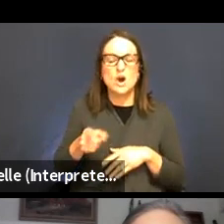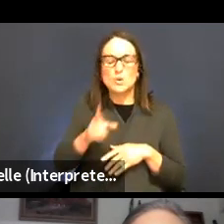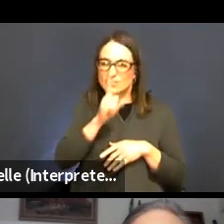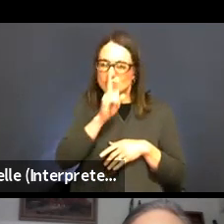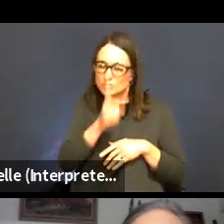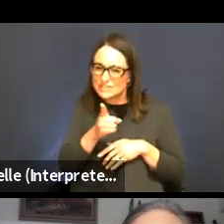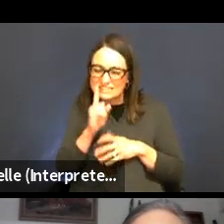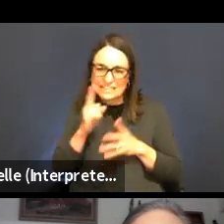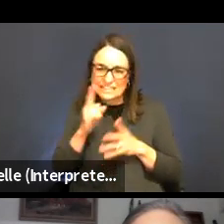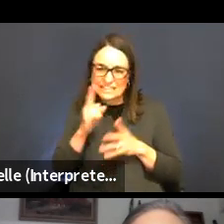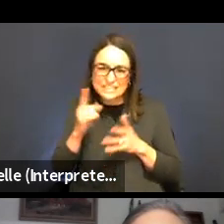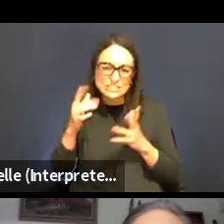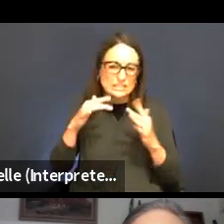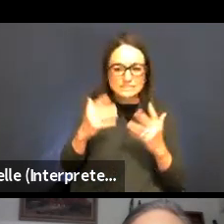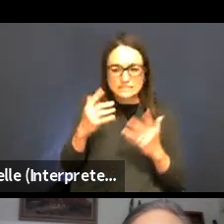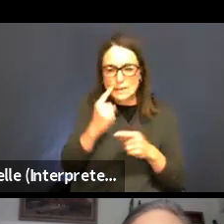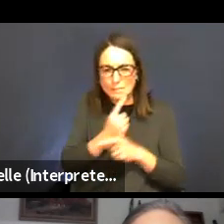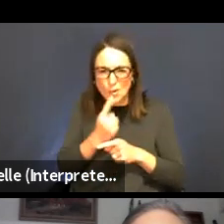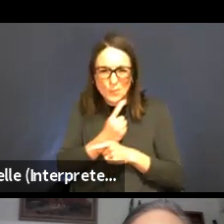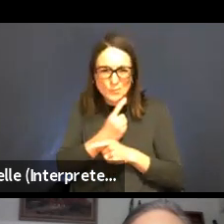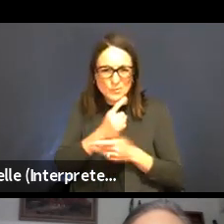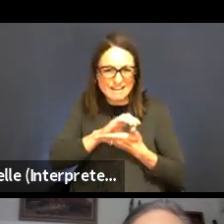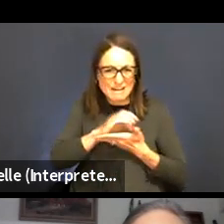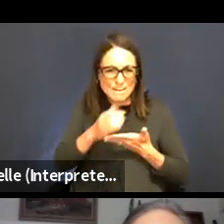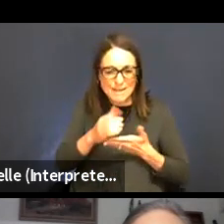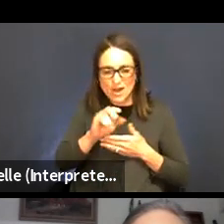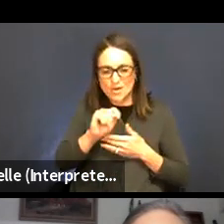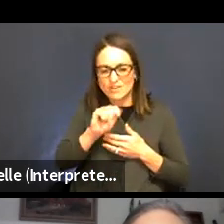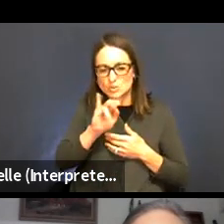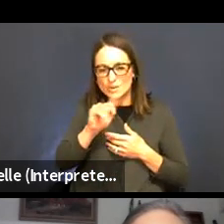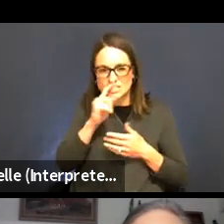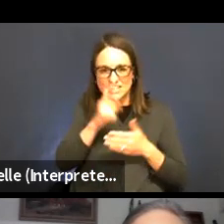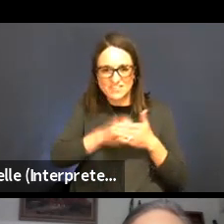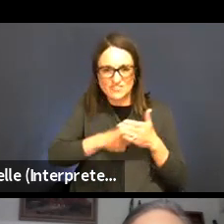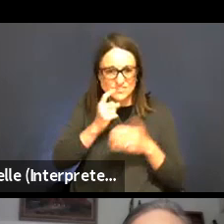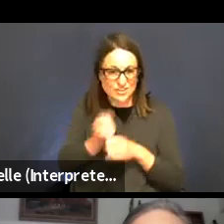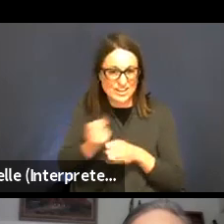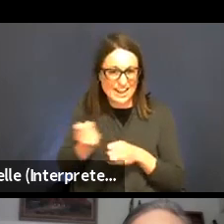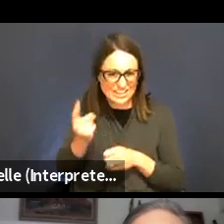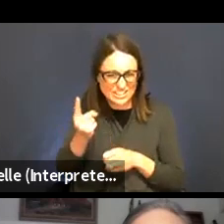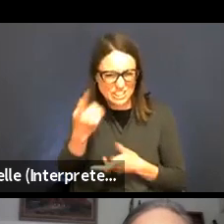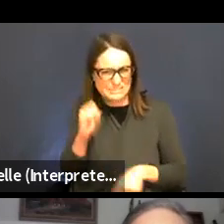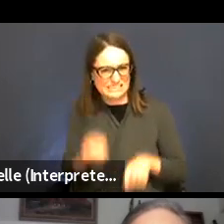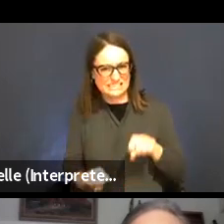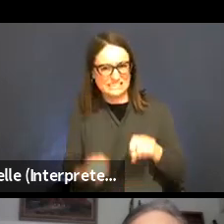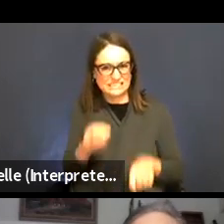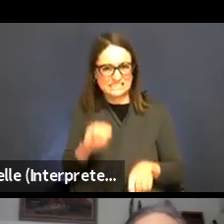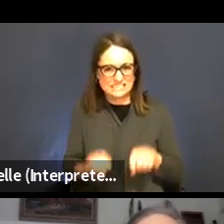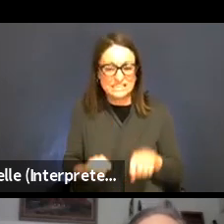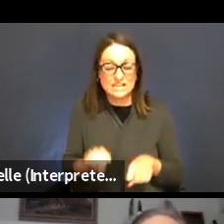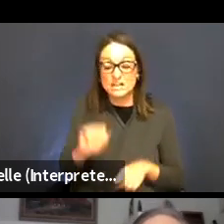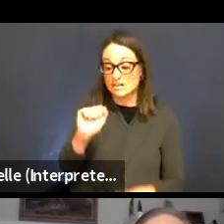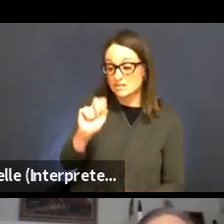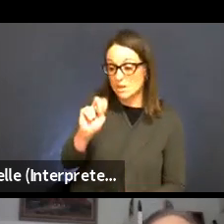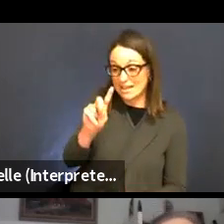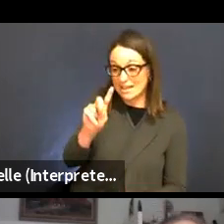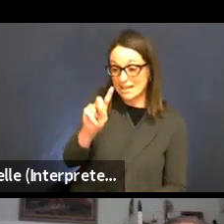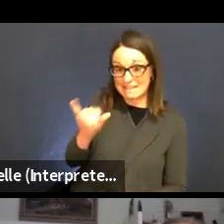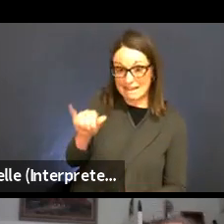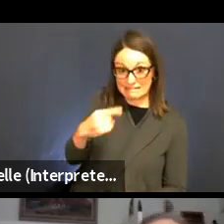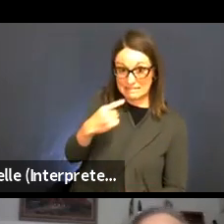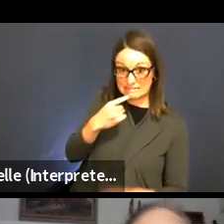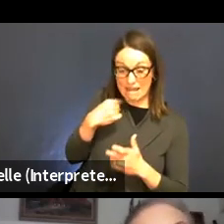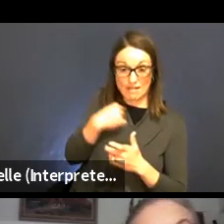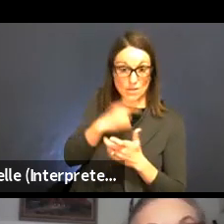fees for next year, as Andy said in his introductory remarks, recommending that we